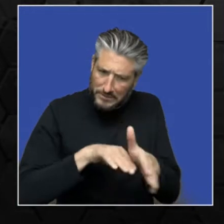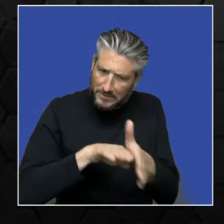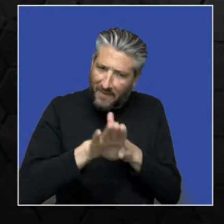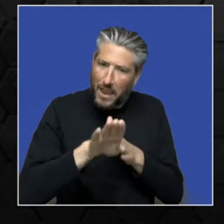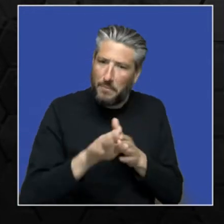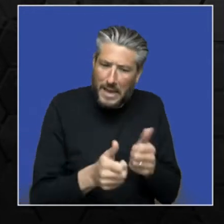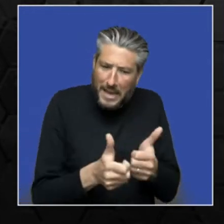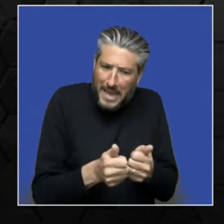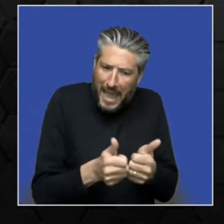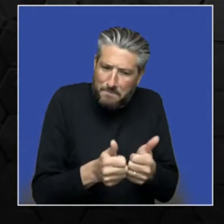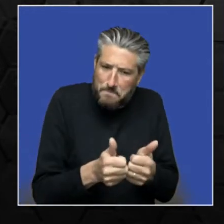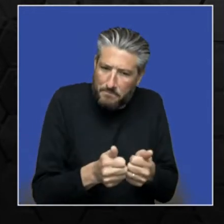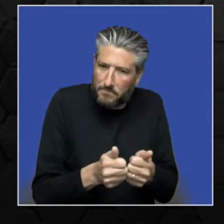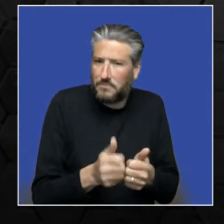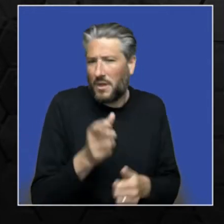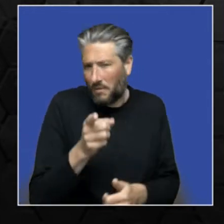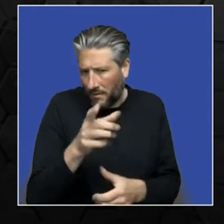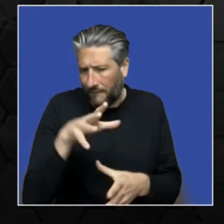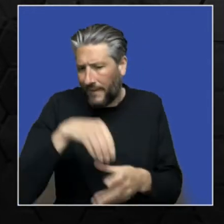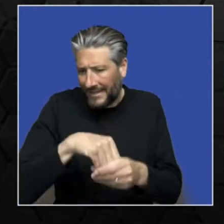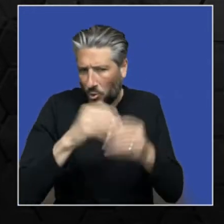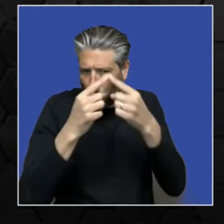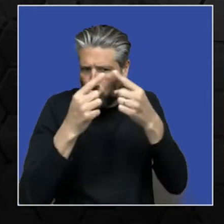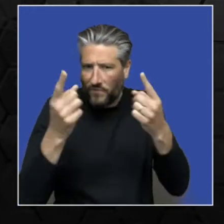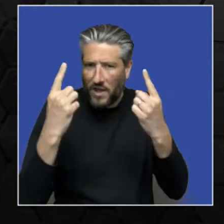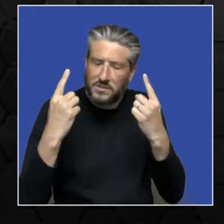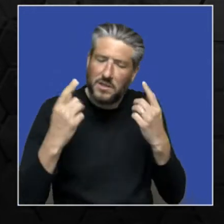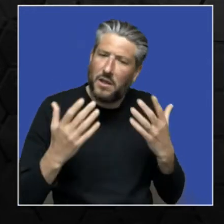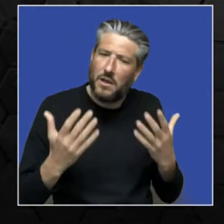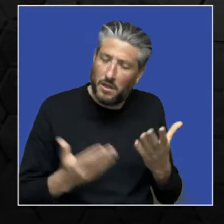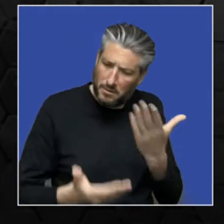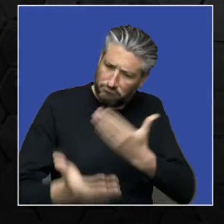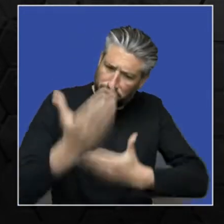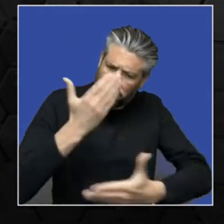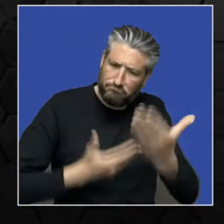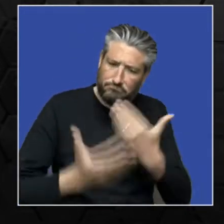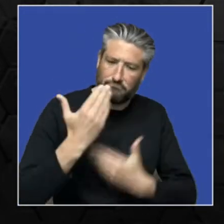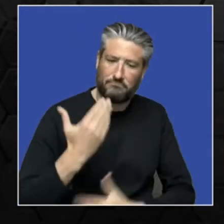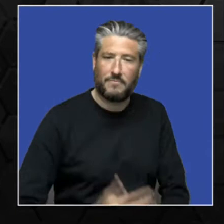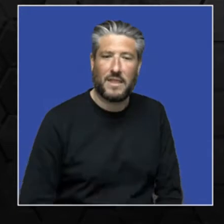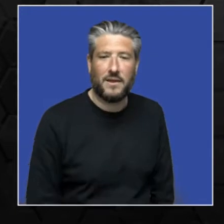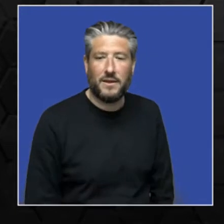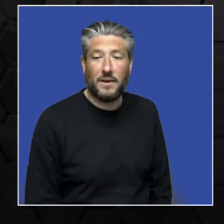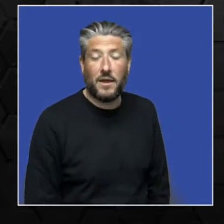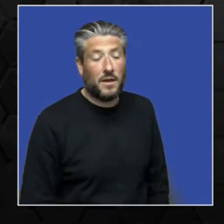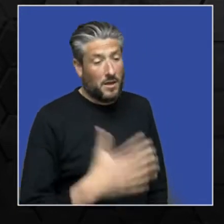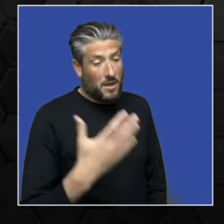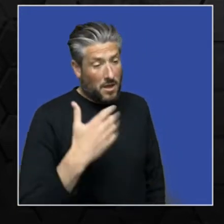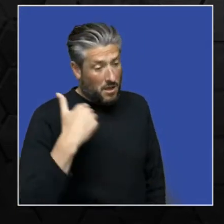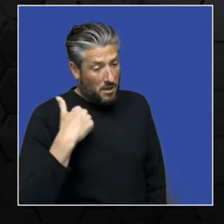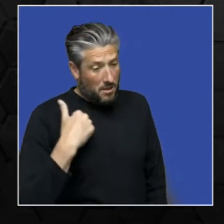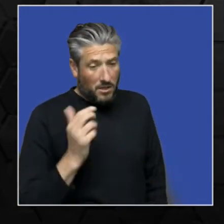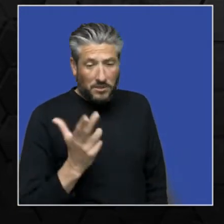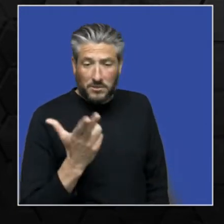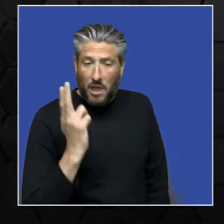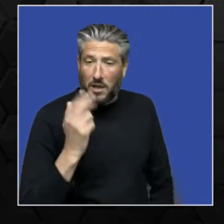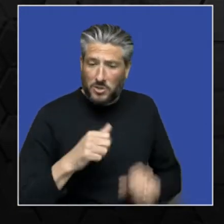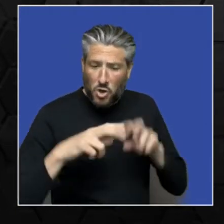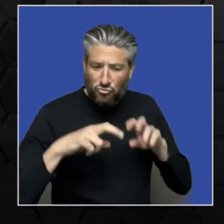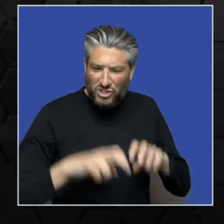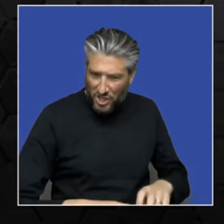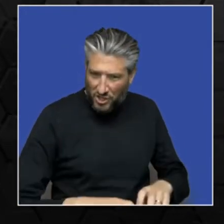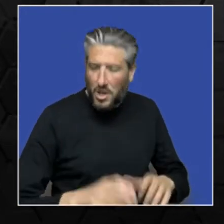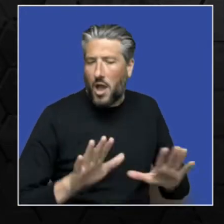of Lincoln. Yeah, exactly. So I got into research. Basically, I came from the games industry,